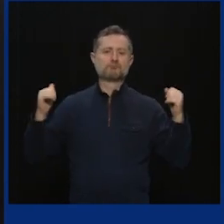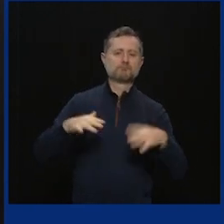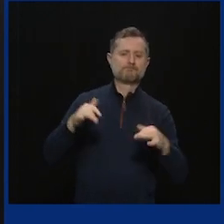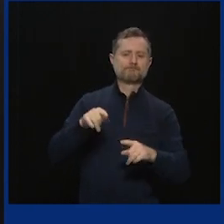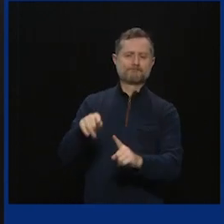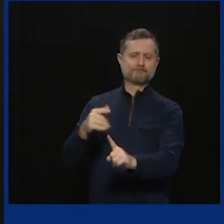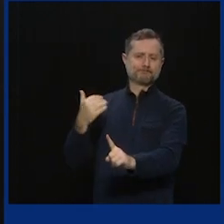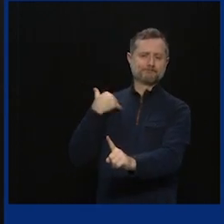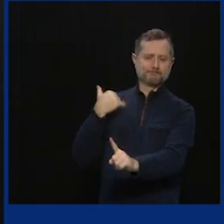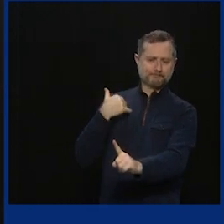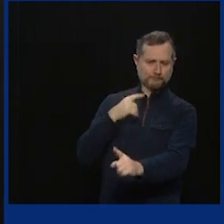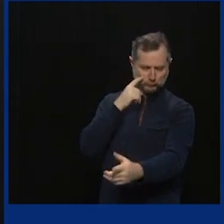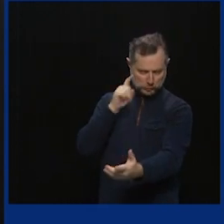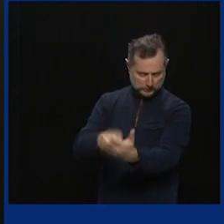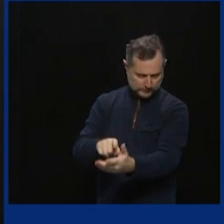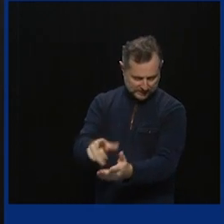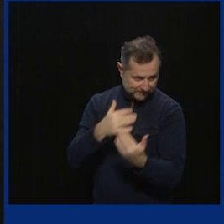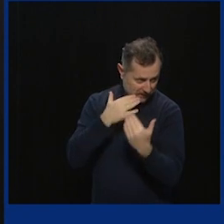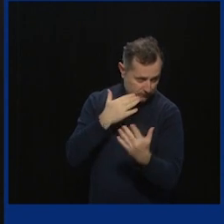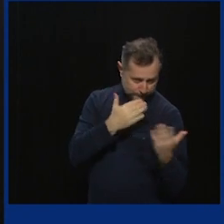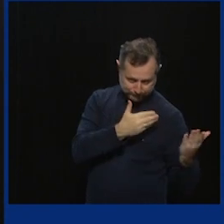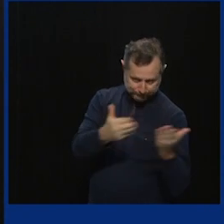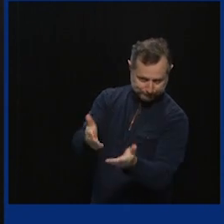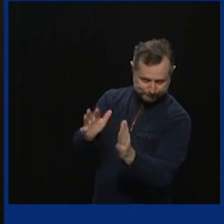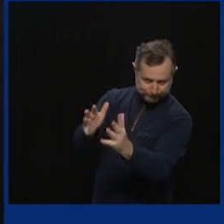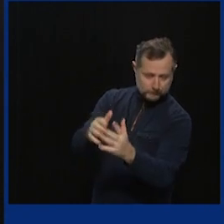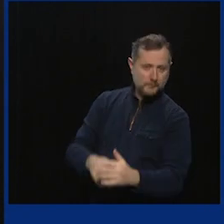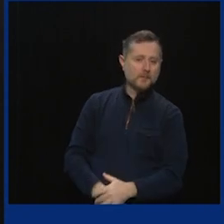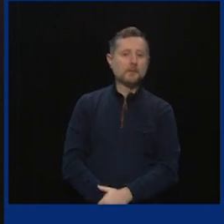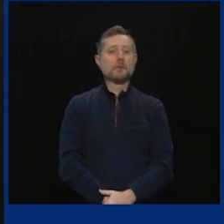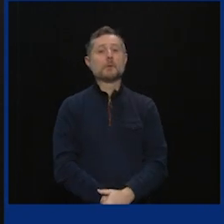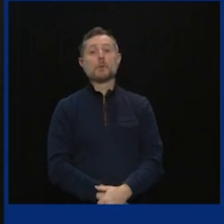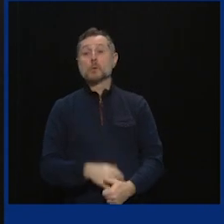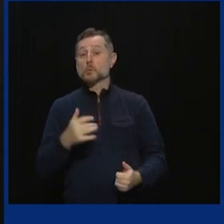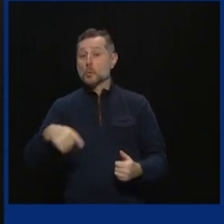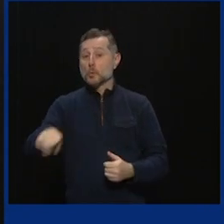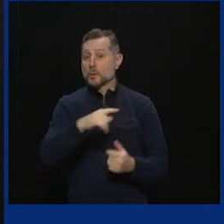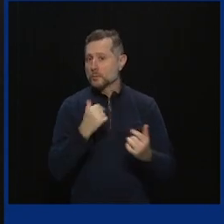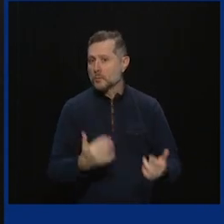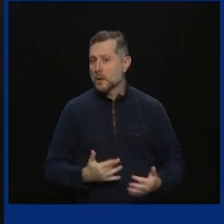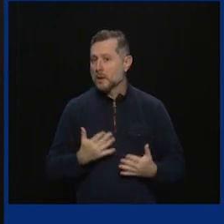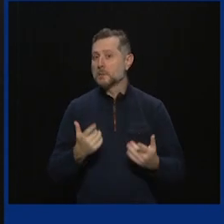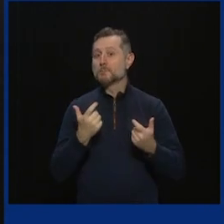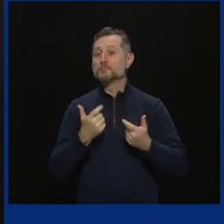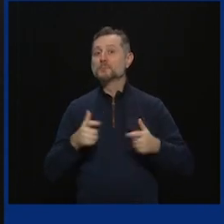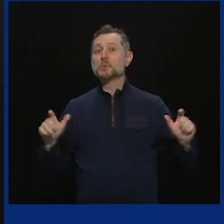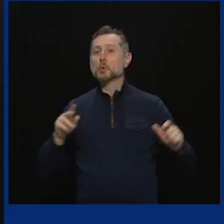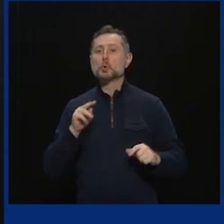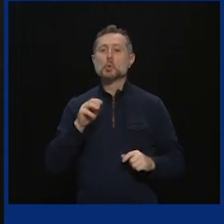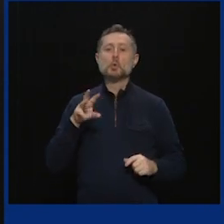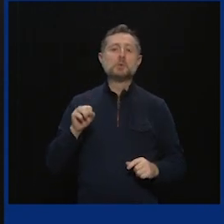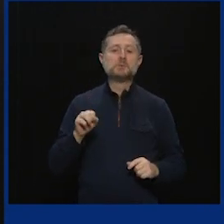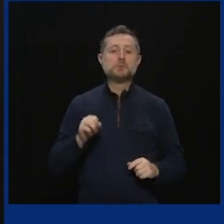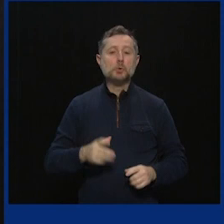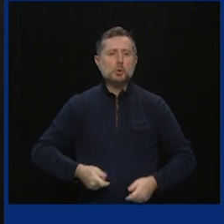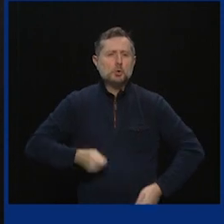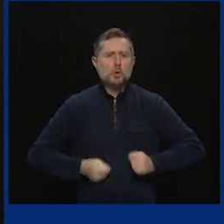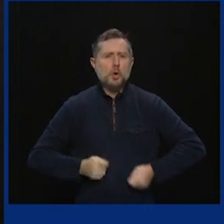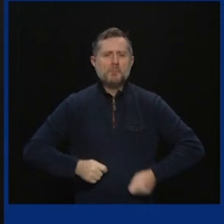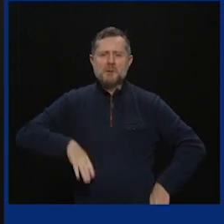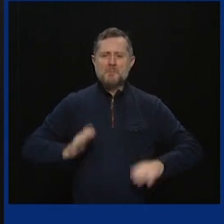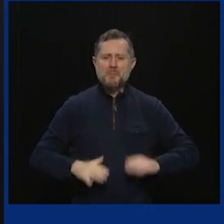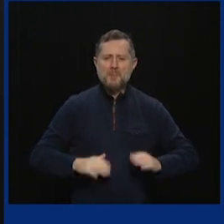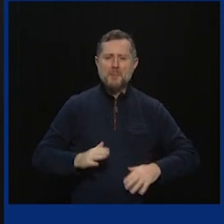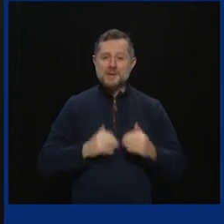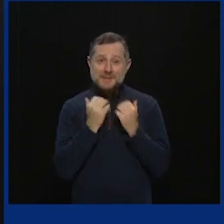So, you're all waiting for the big news. Drum roll, suspense, and yes, it